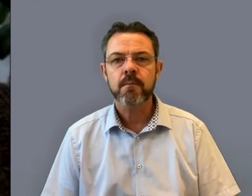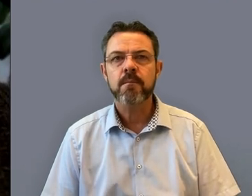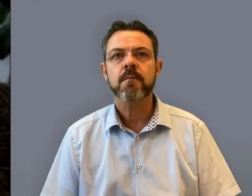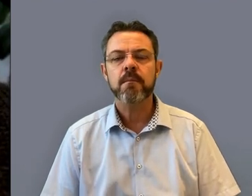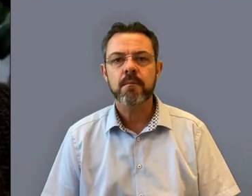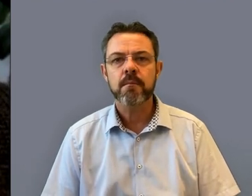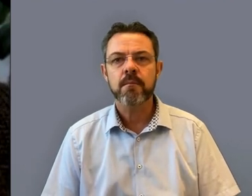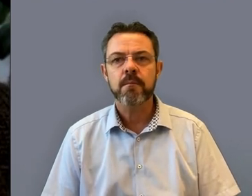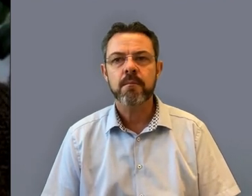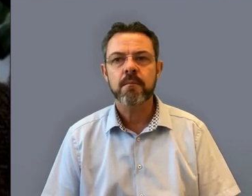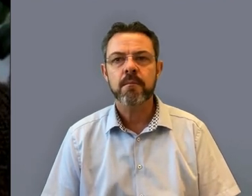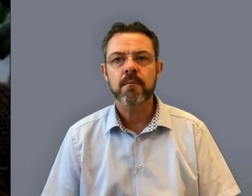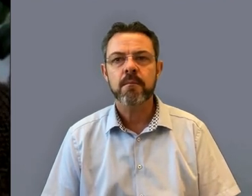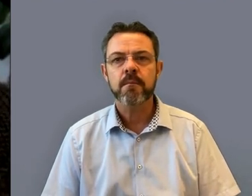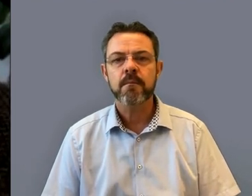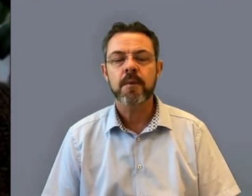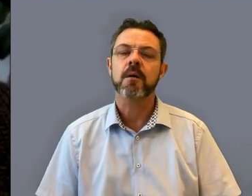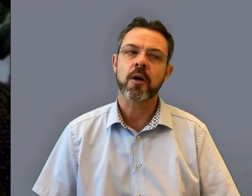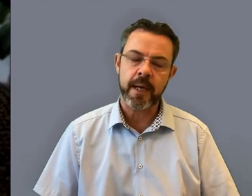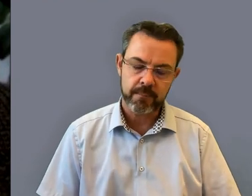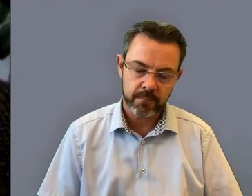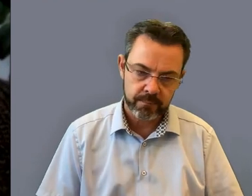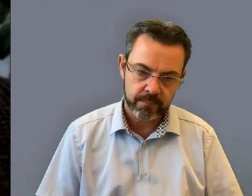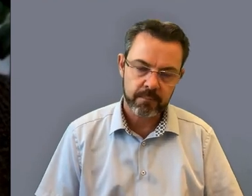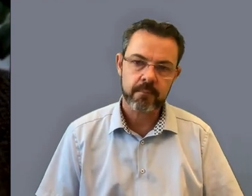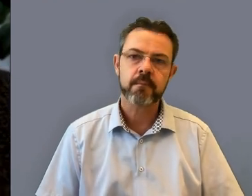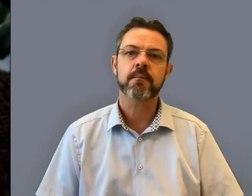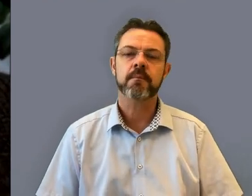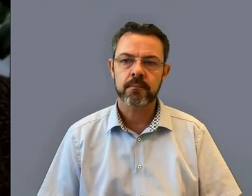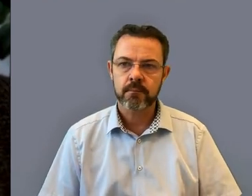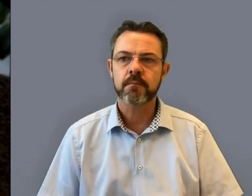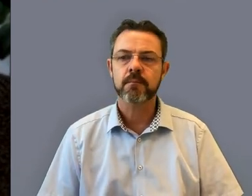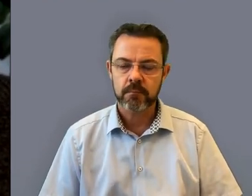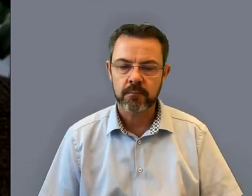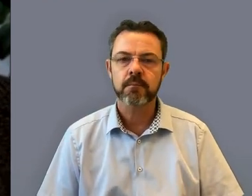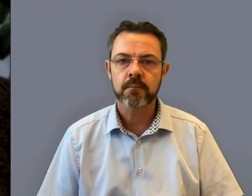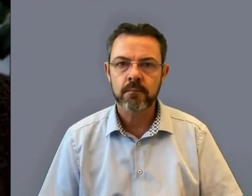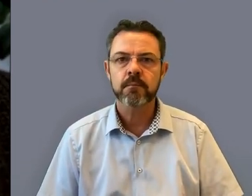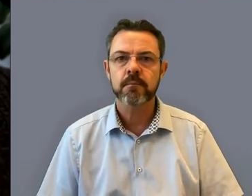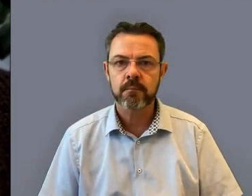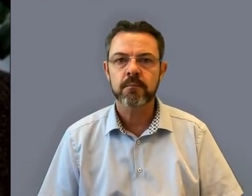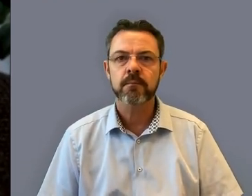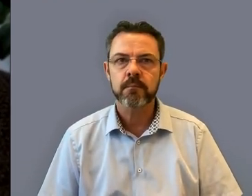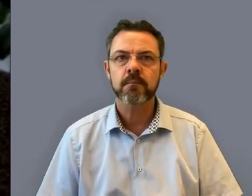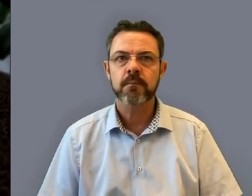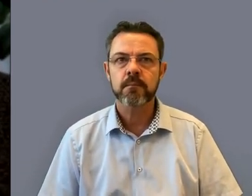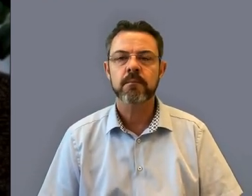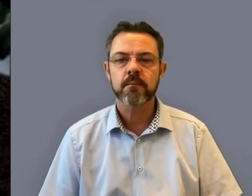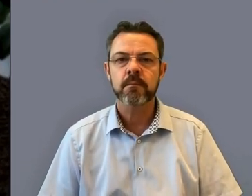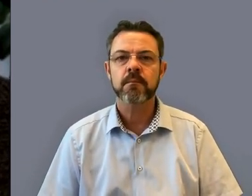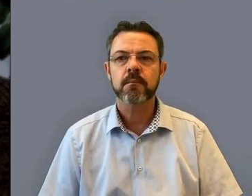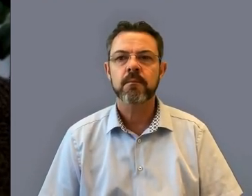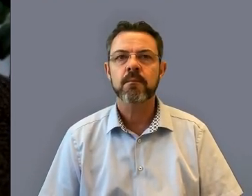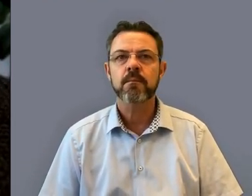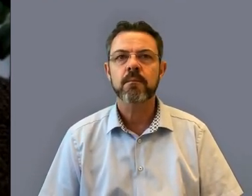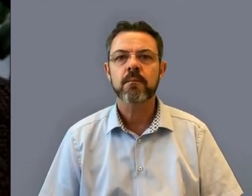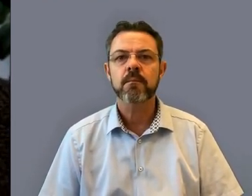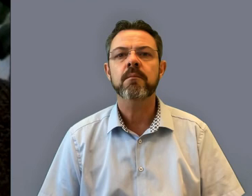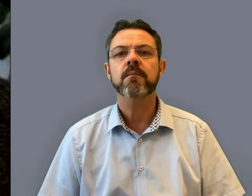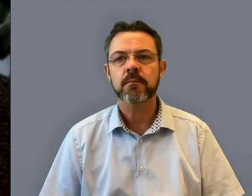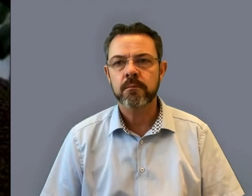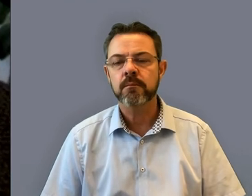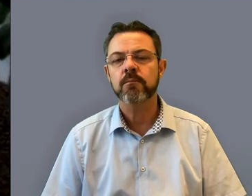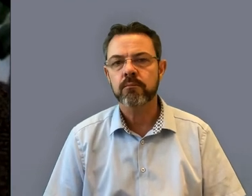variability and then true uncertainty. So I mean, and a lot of times we're dealing with variability, meaning it's not consistent, but it follows